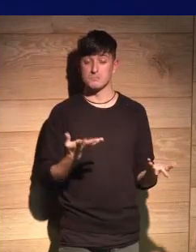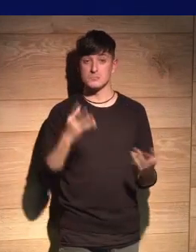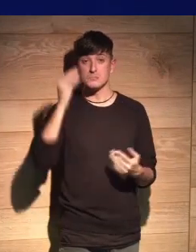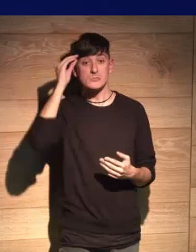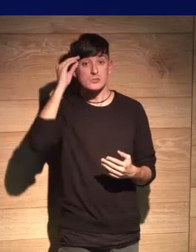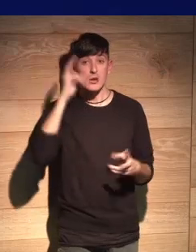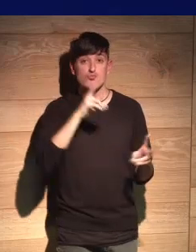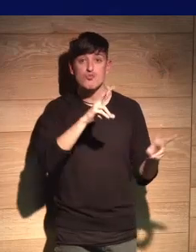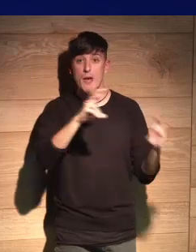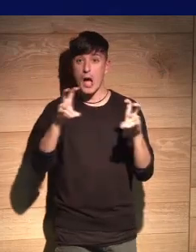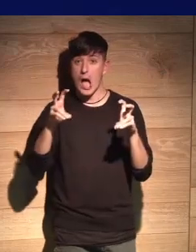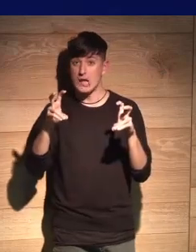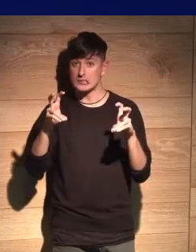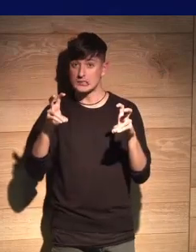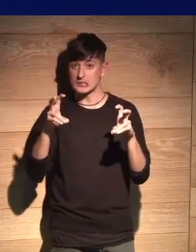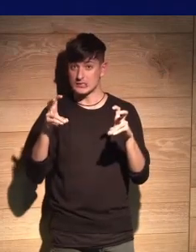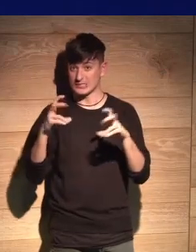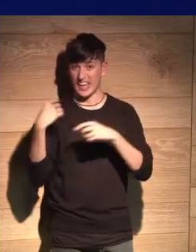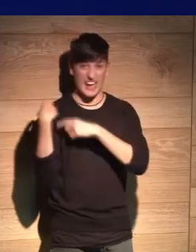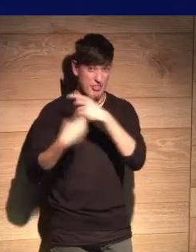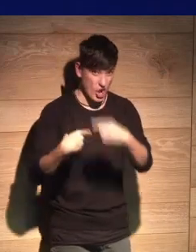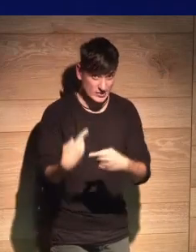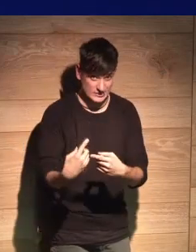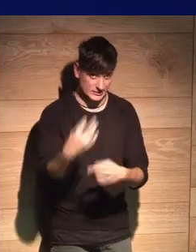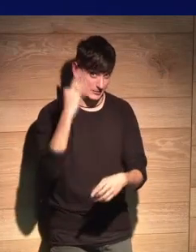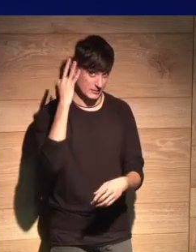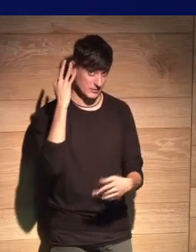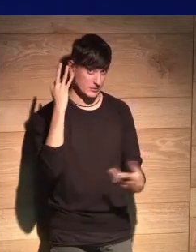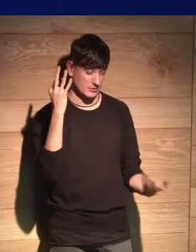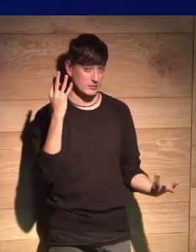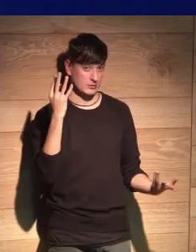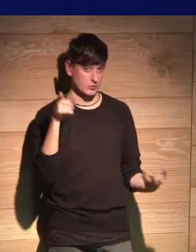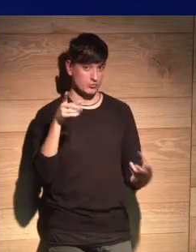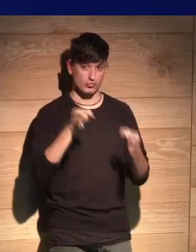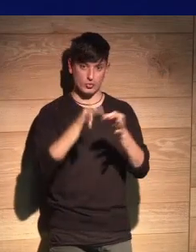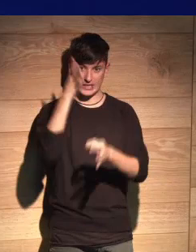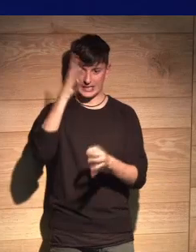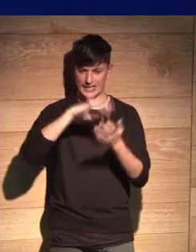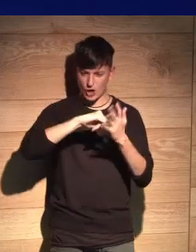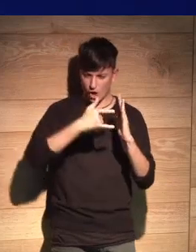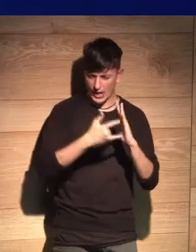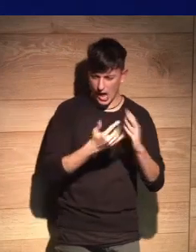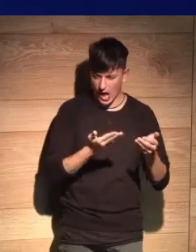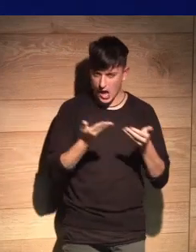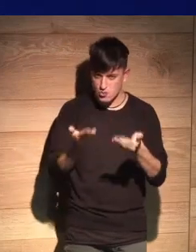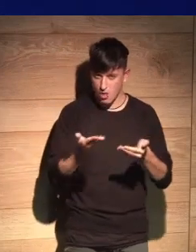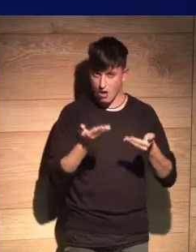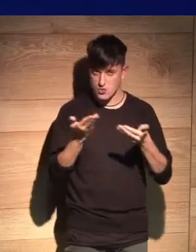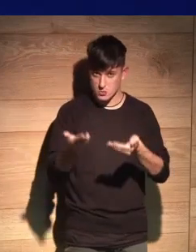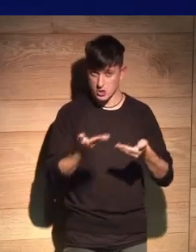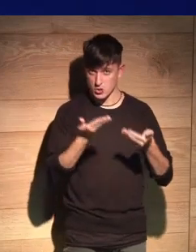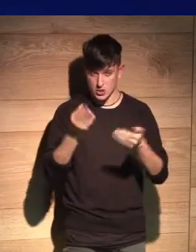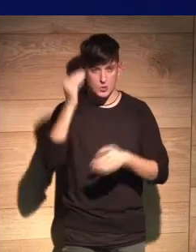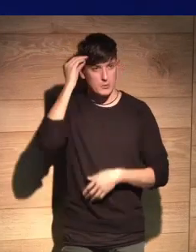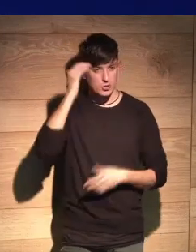I think that for the new generations, well, they come with the luck that the technologies are helping them